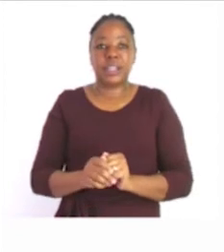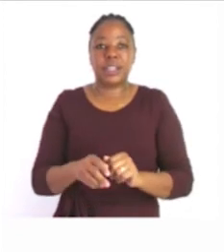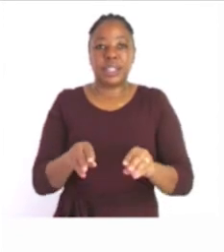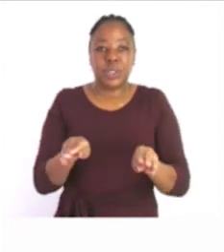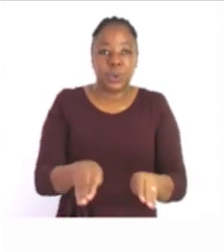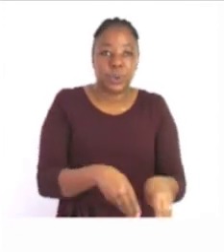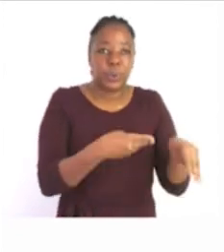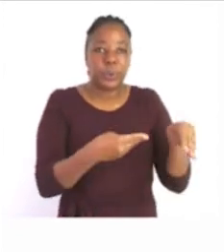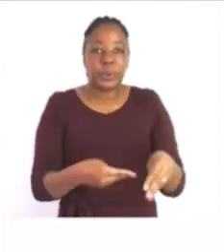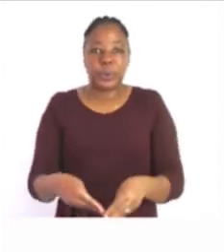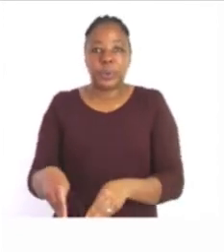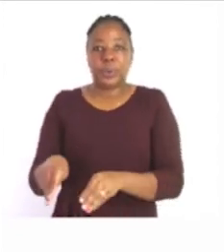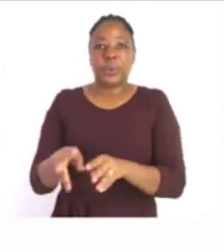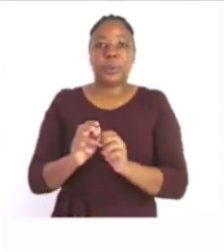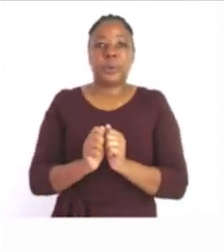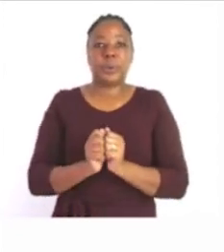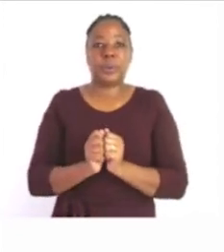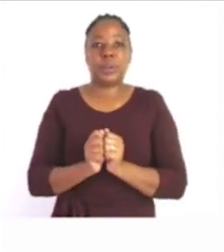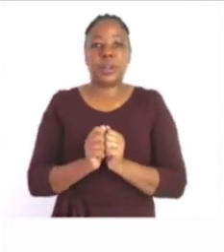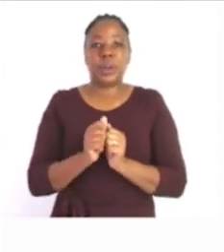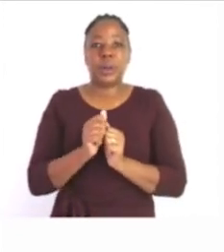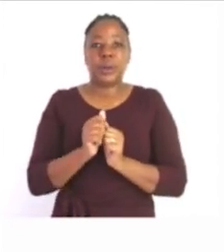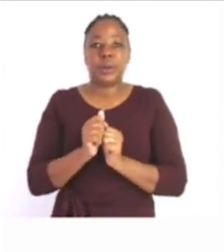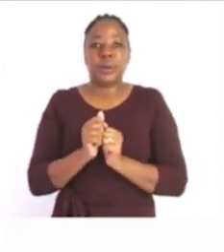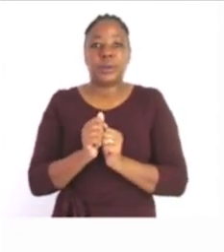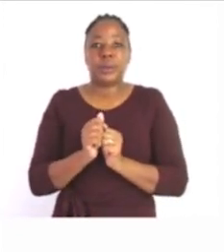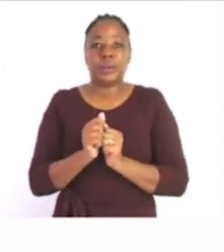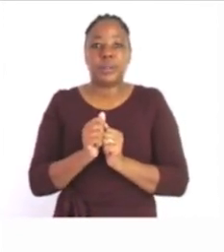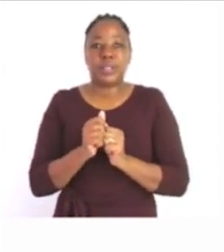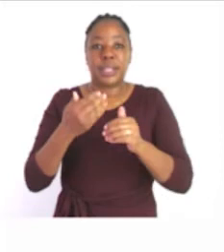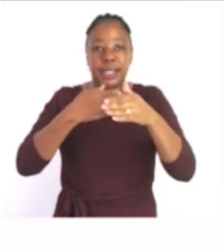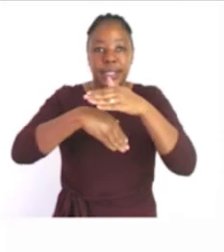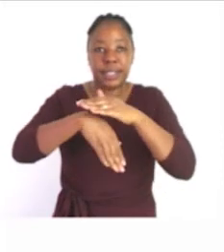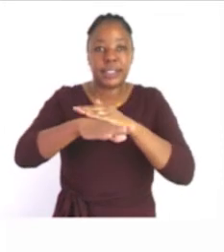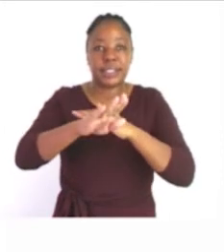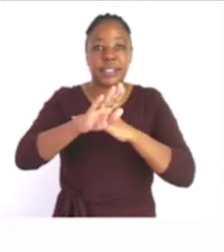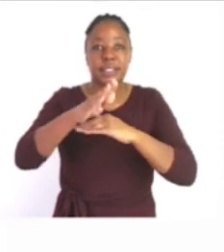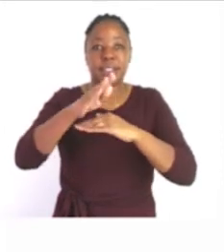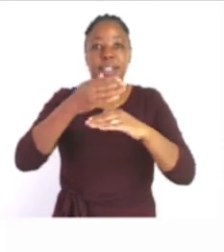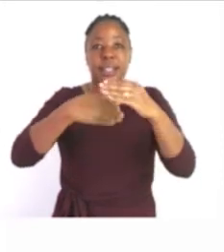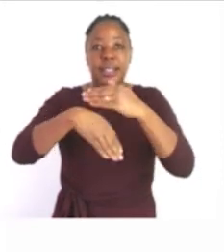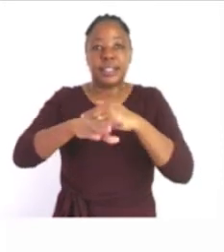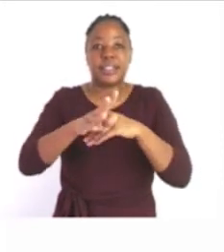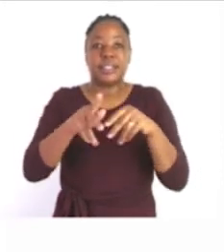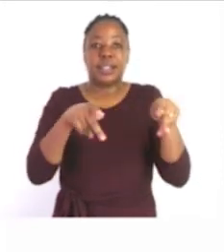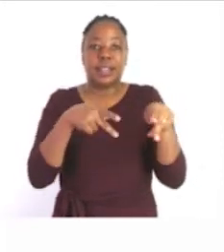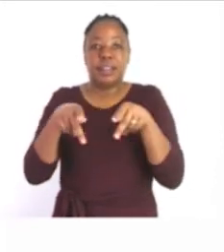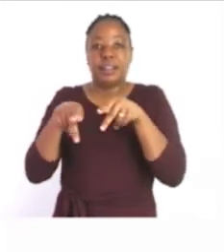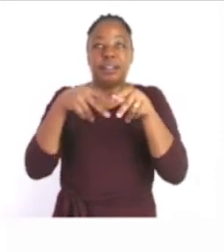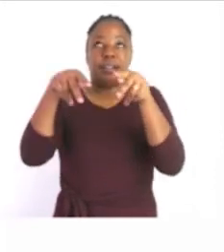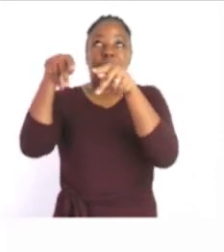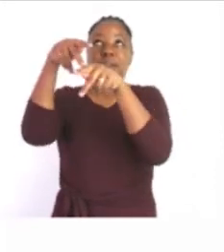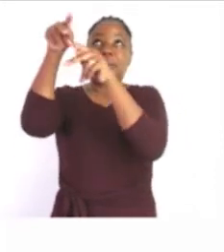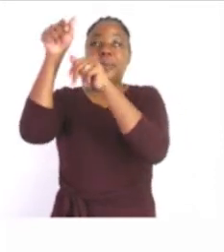comes whistling by and send them dancing up to the sky.